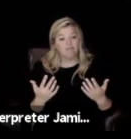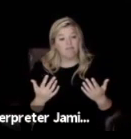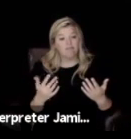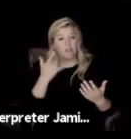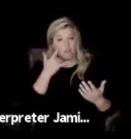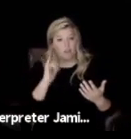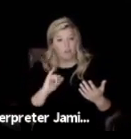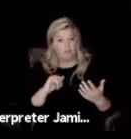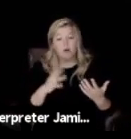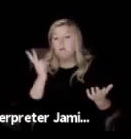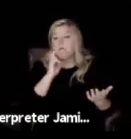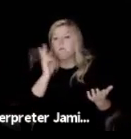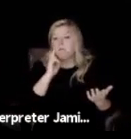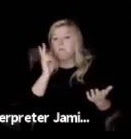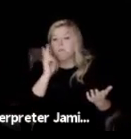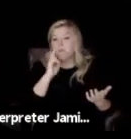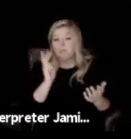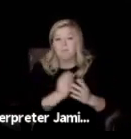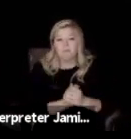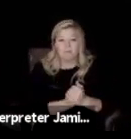so let's see here.